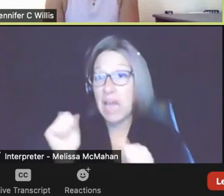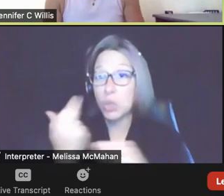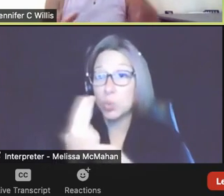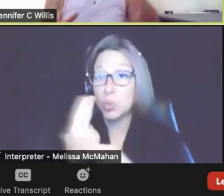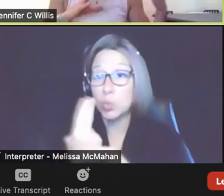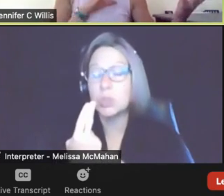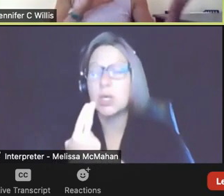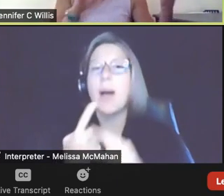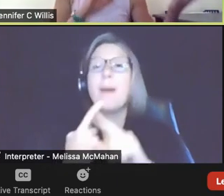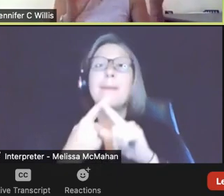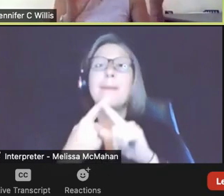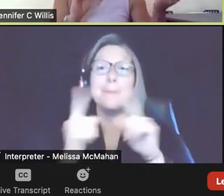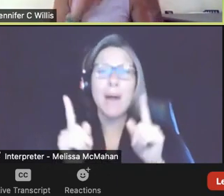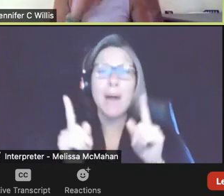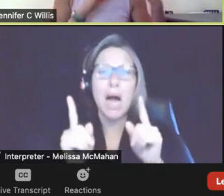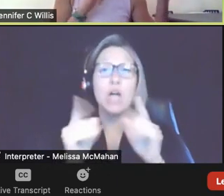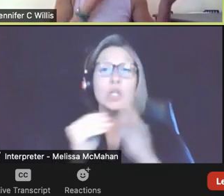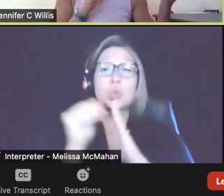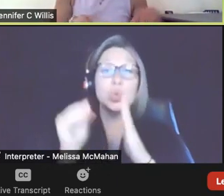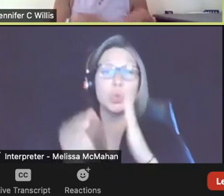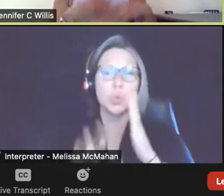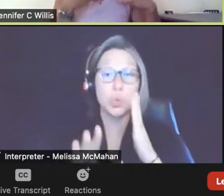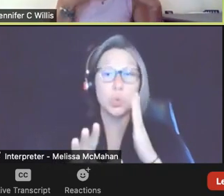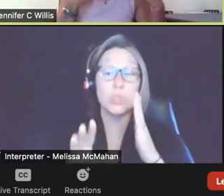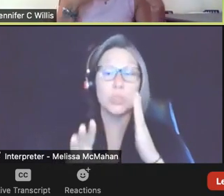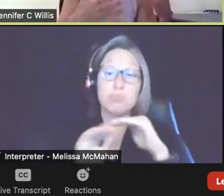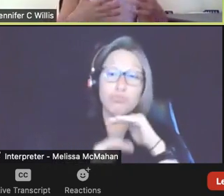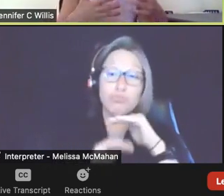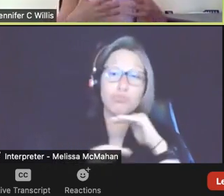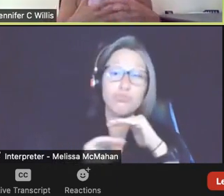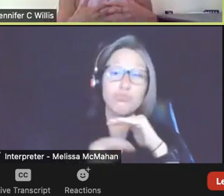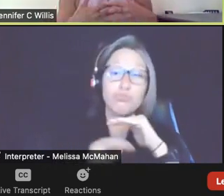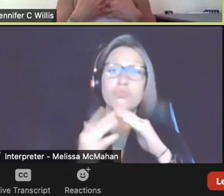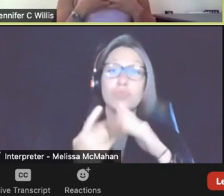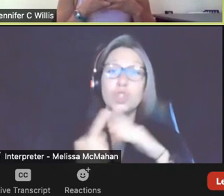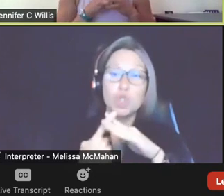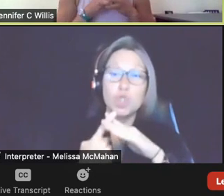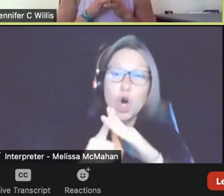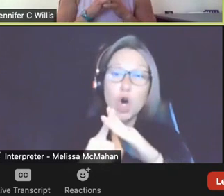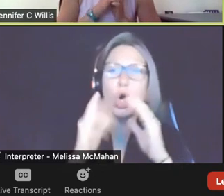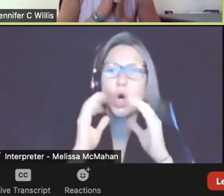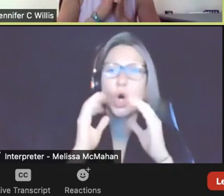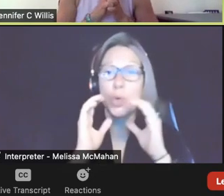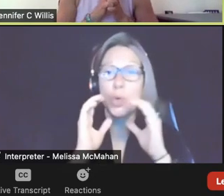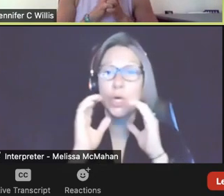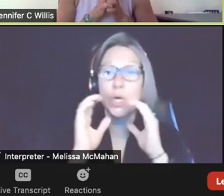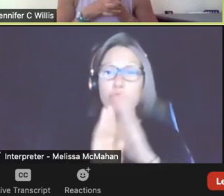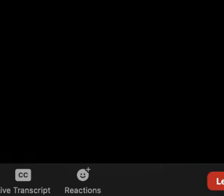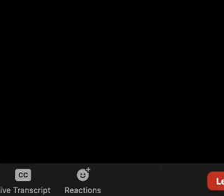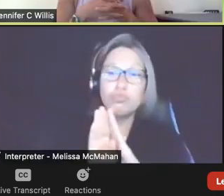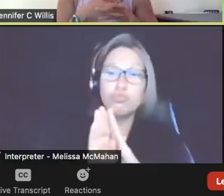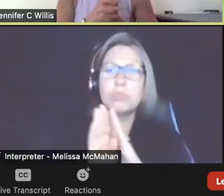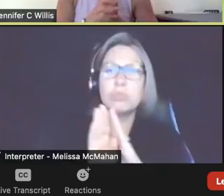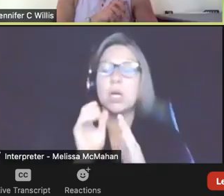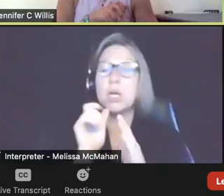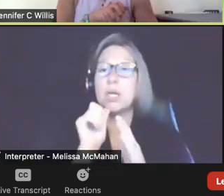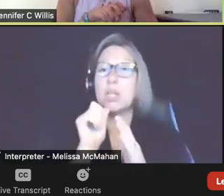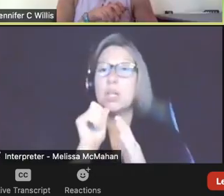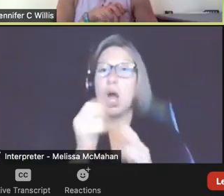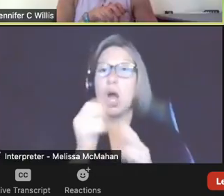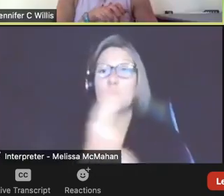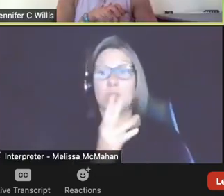students that are at that most pre-symbolic level, who are emerging with their communication and are not formally using